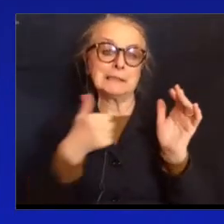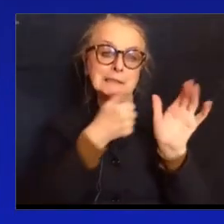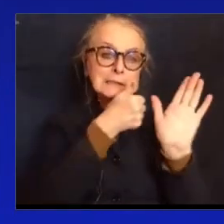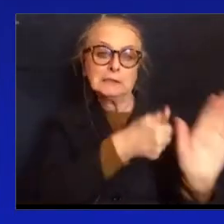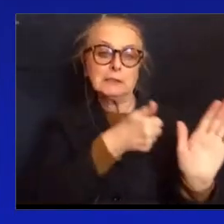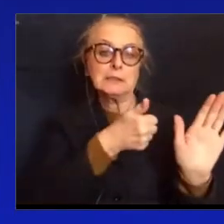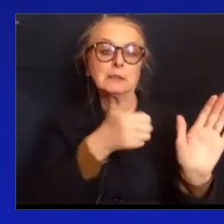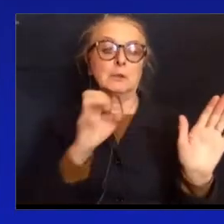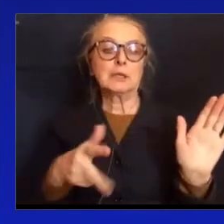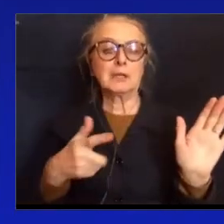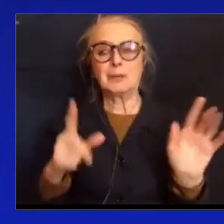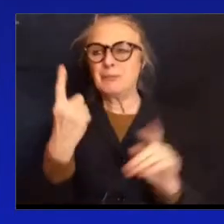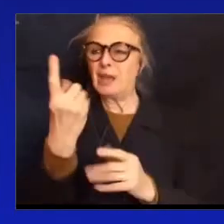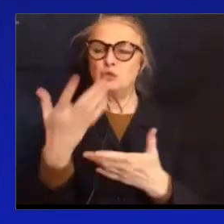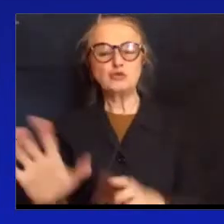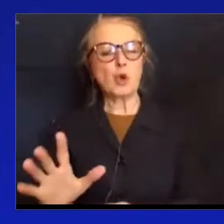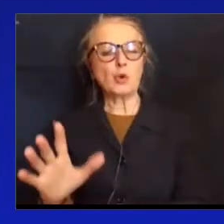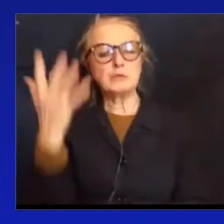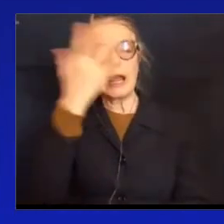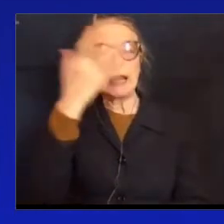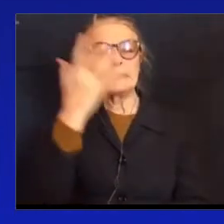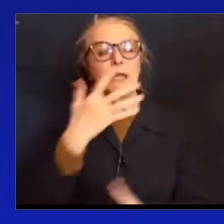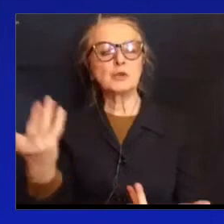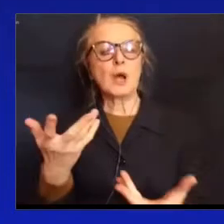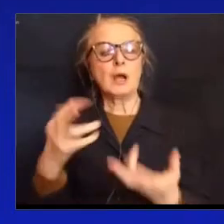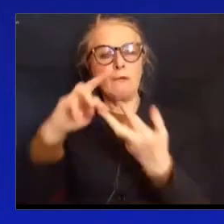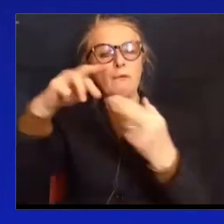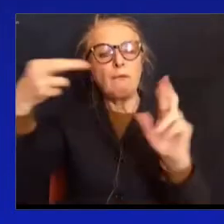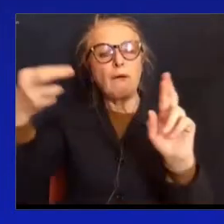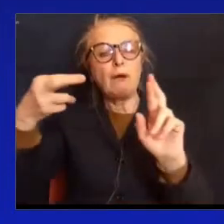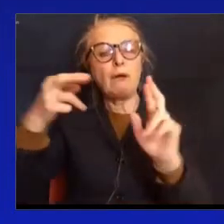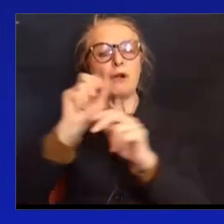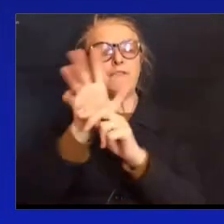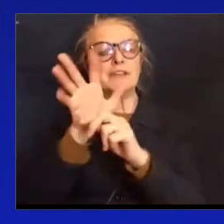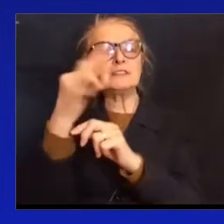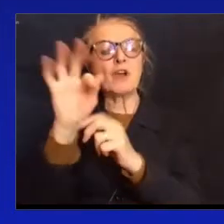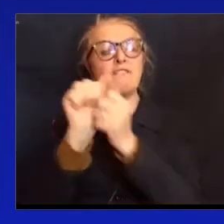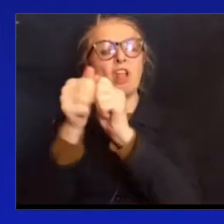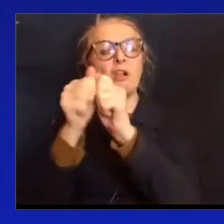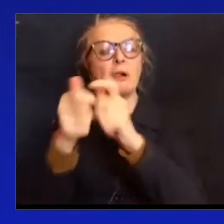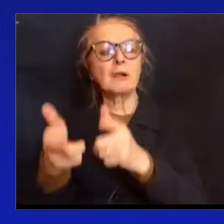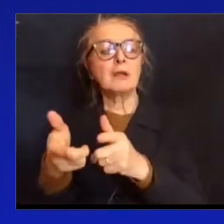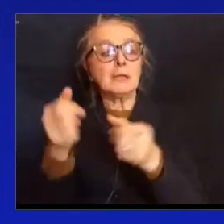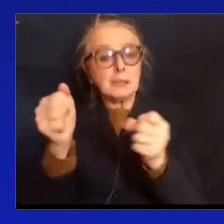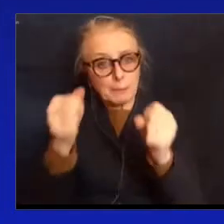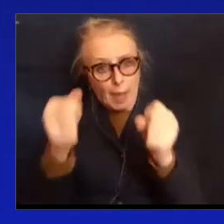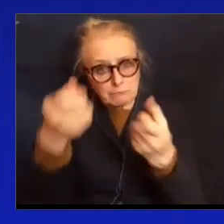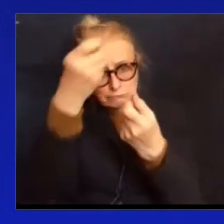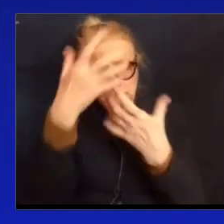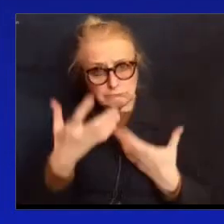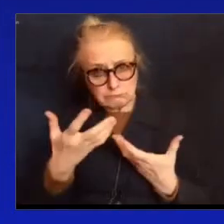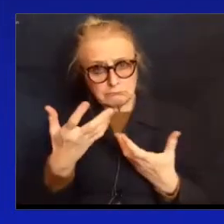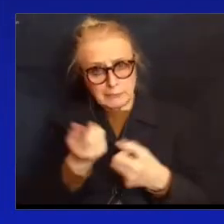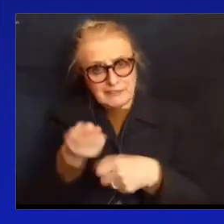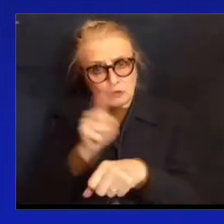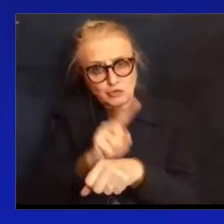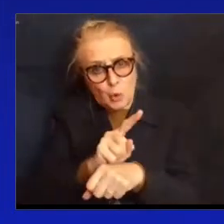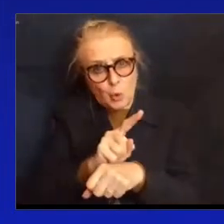contagious. Could you give us an update as to how many variants, how many cases of